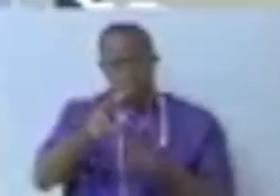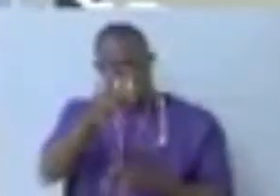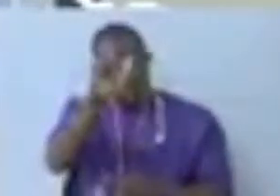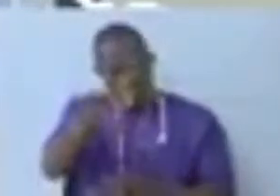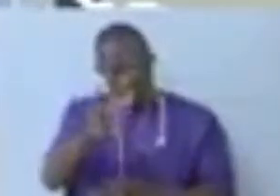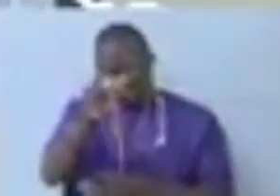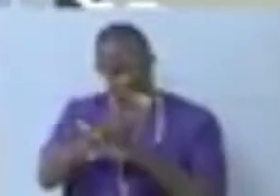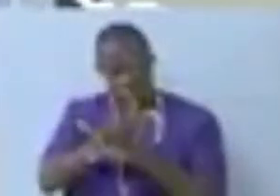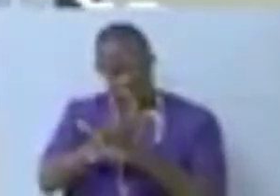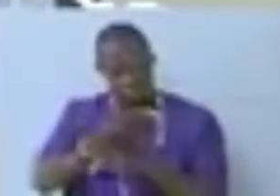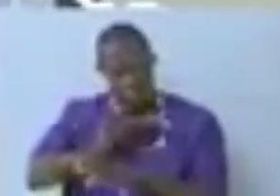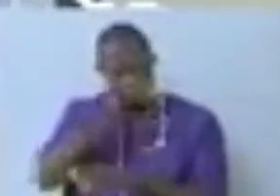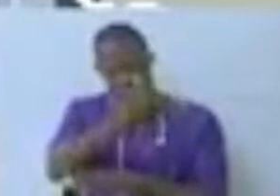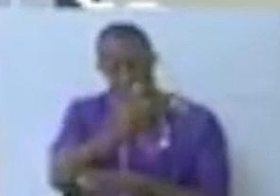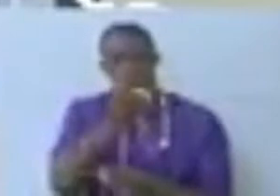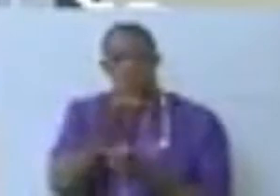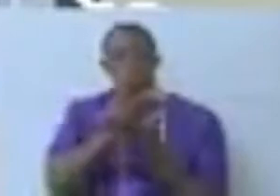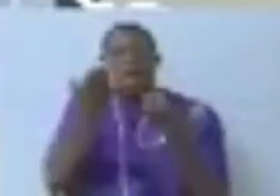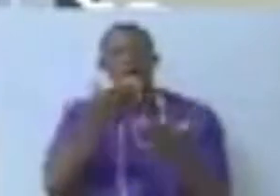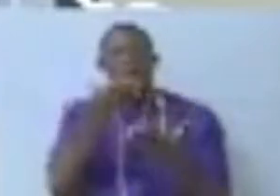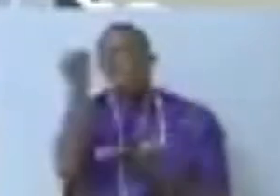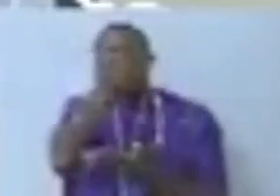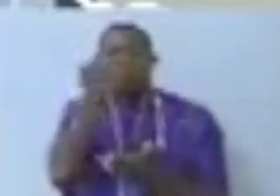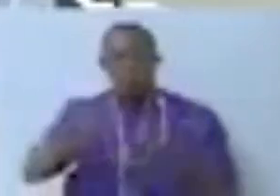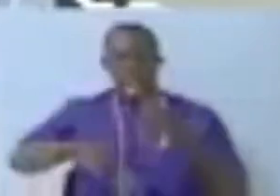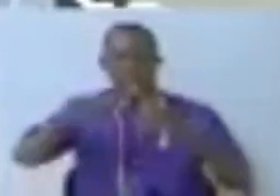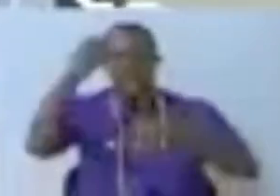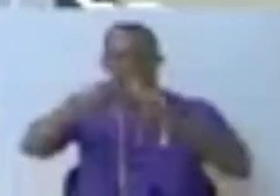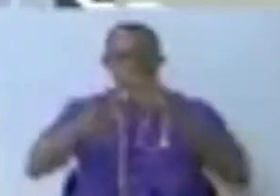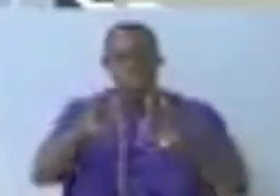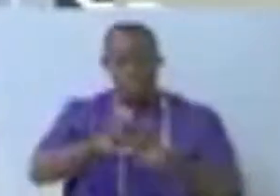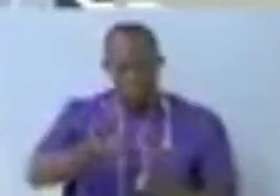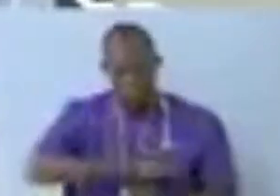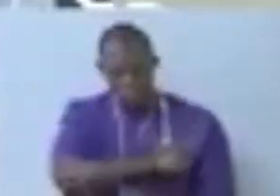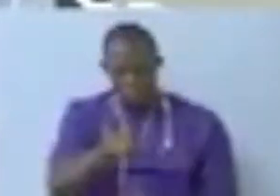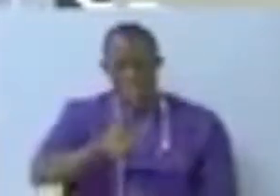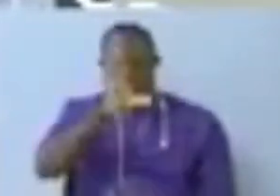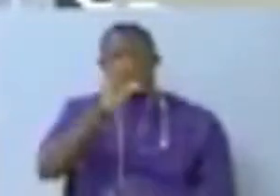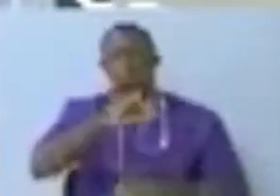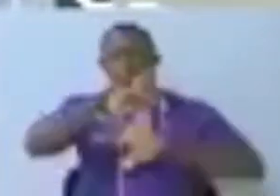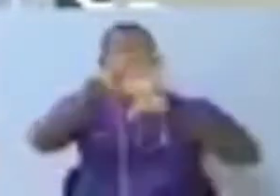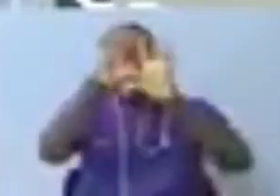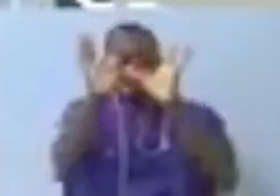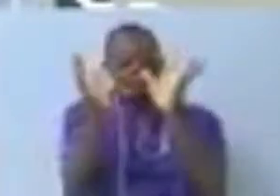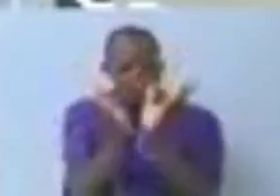there was after we did all we had to do.